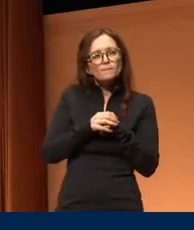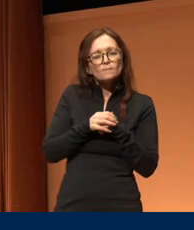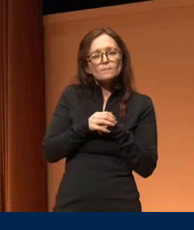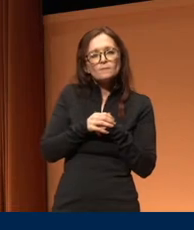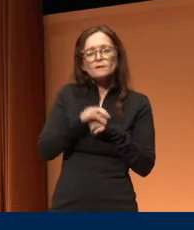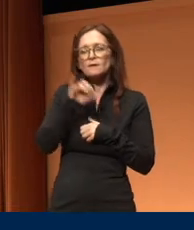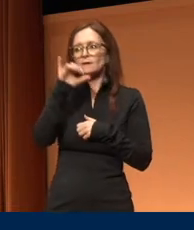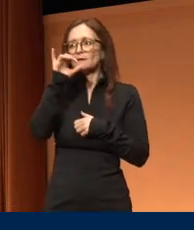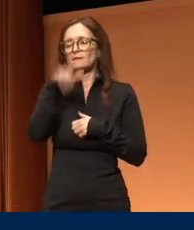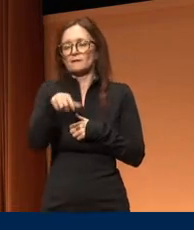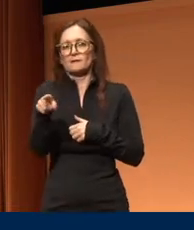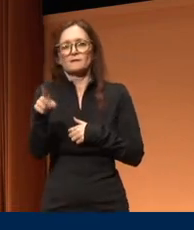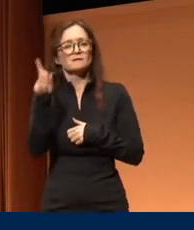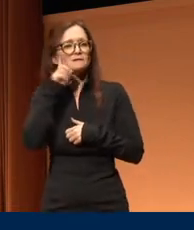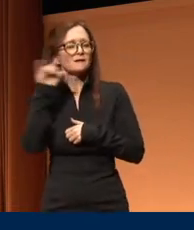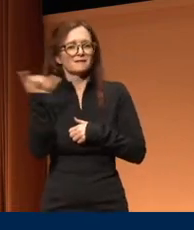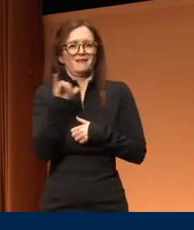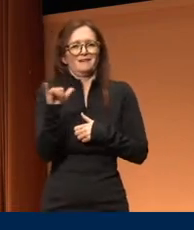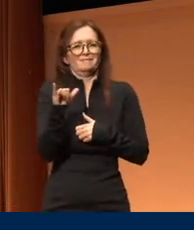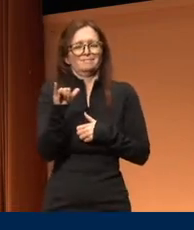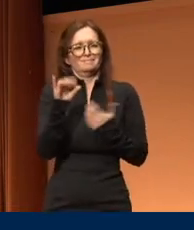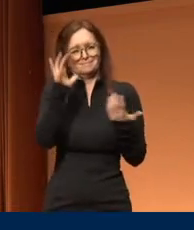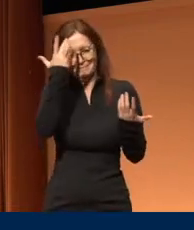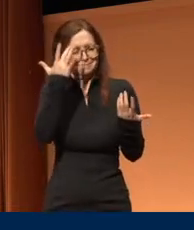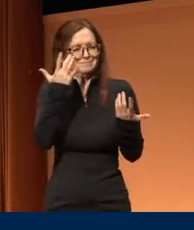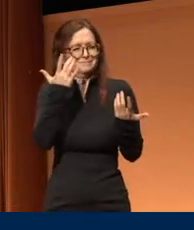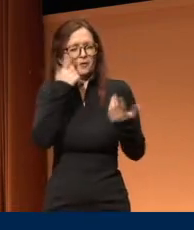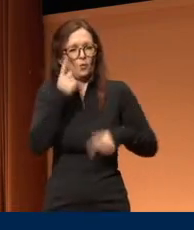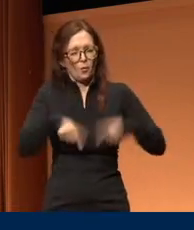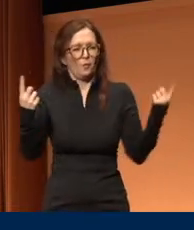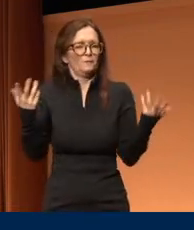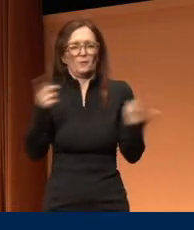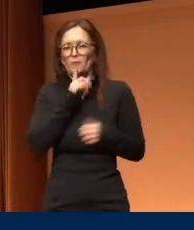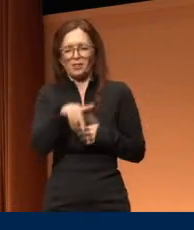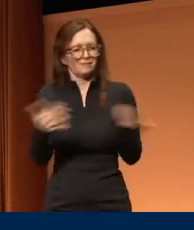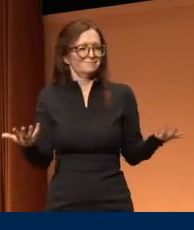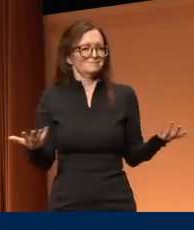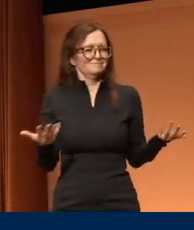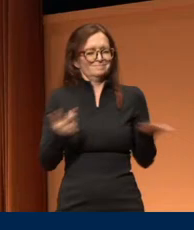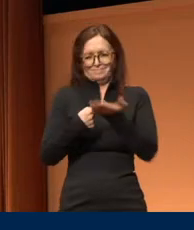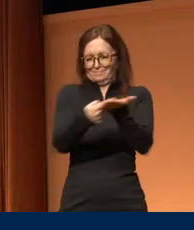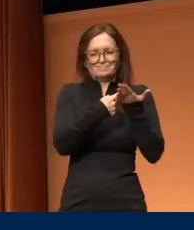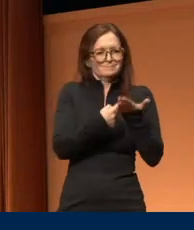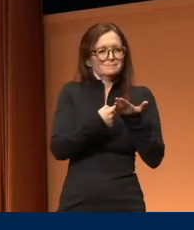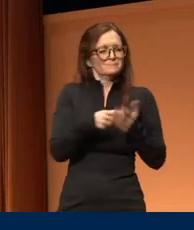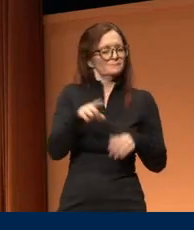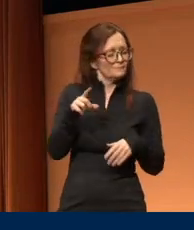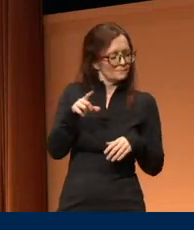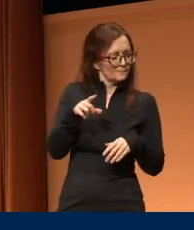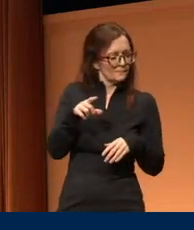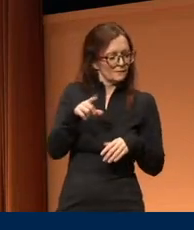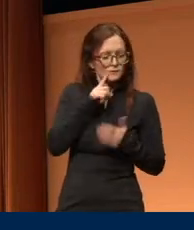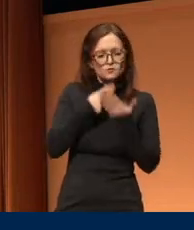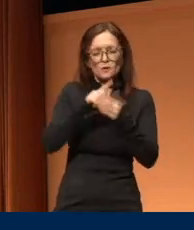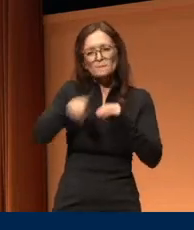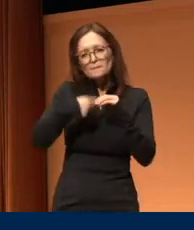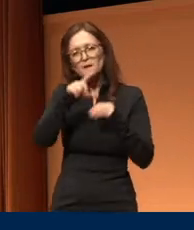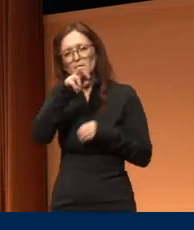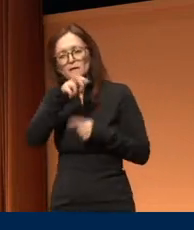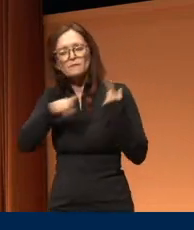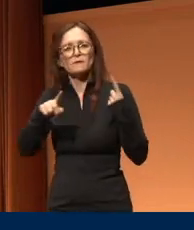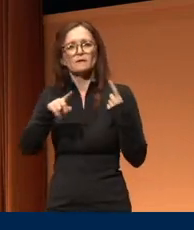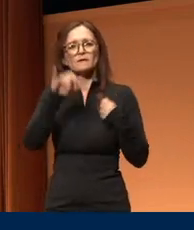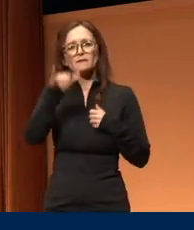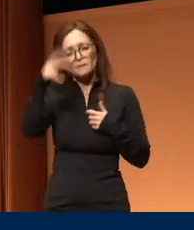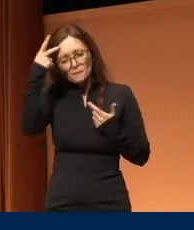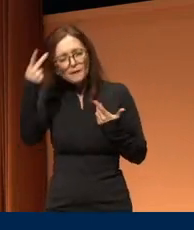That sounds like a corny argument to make, I'm sure. It turns out it's not easy to talk about love in a philosophical